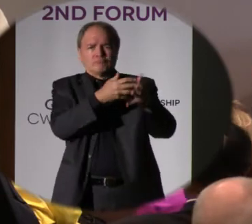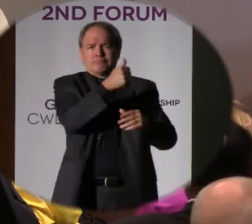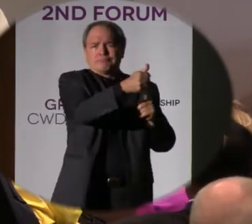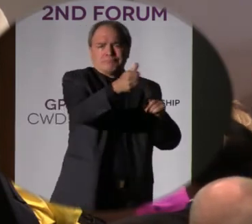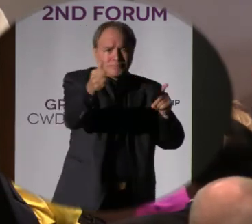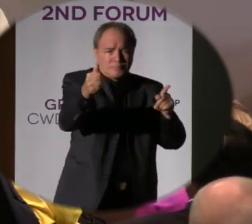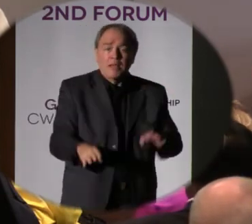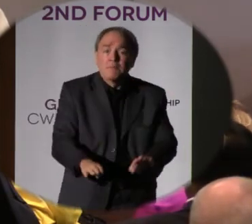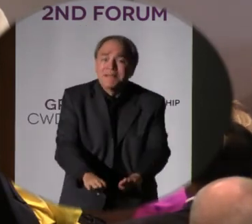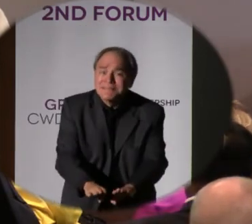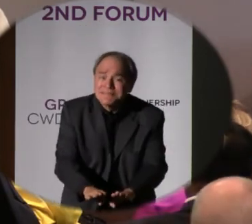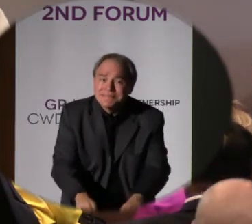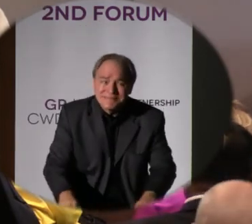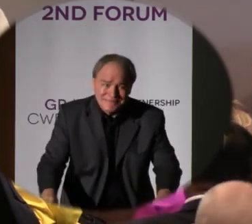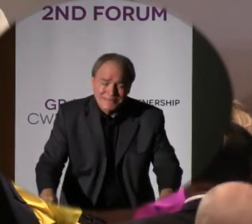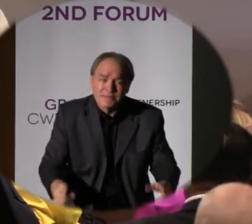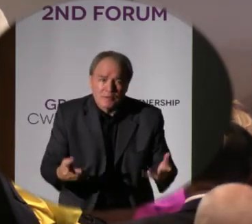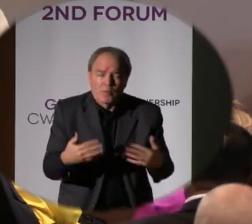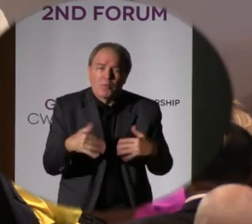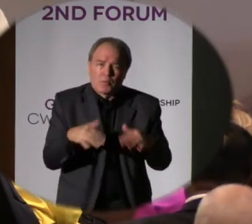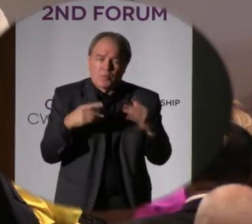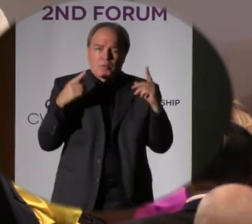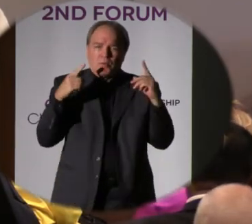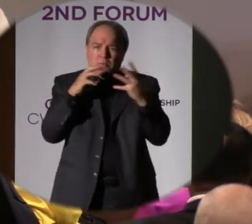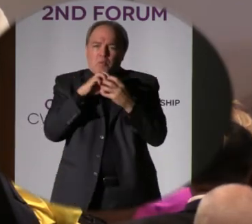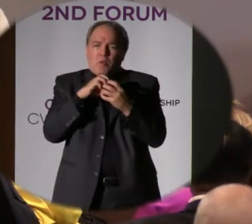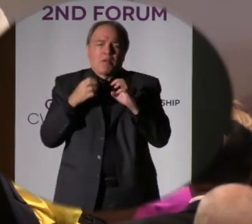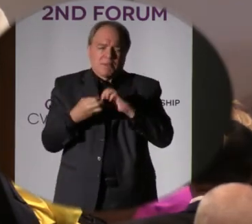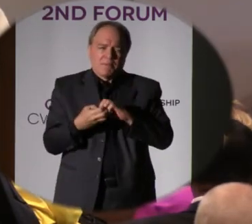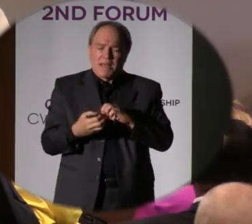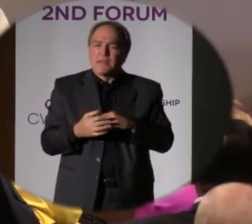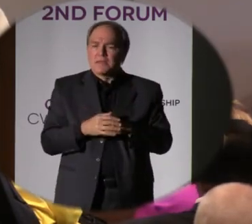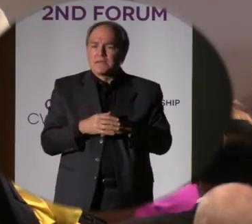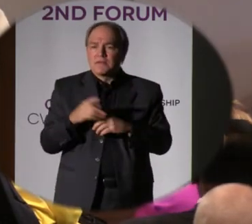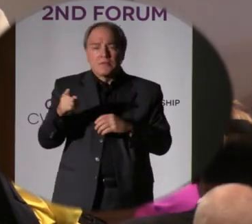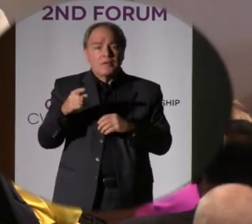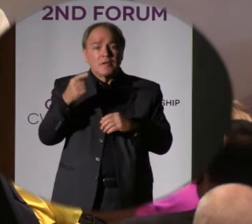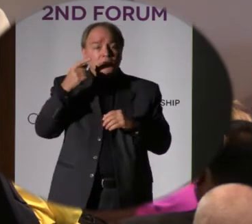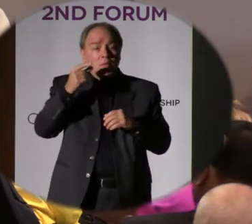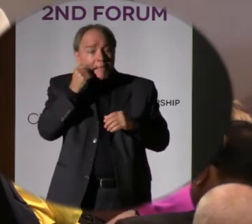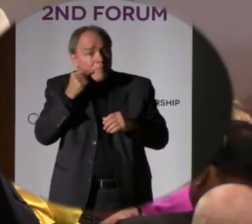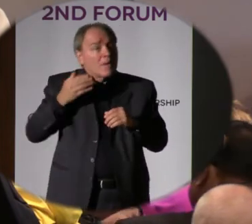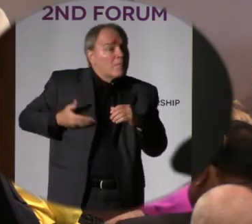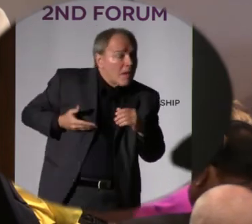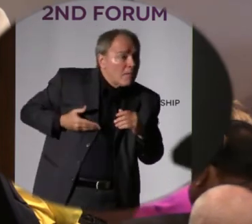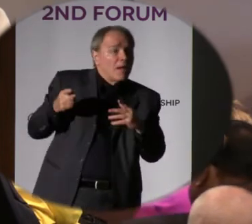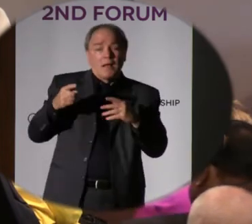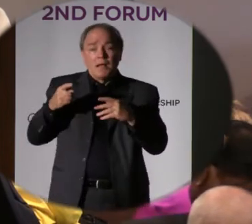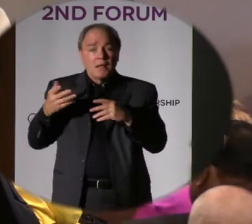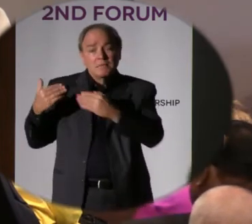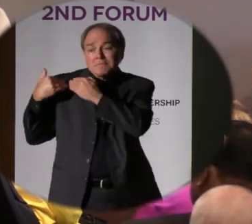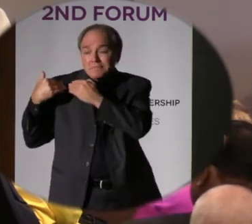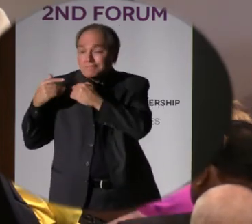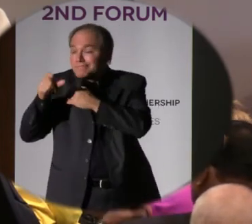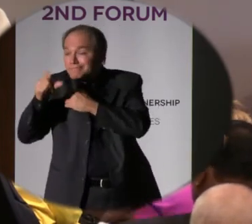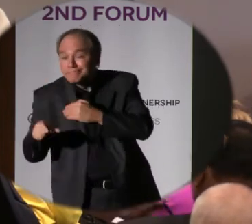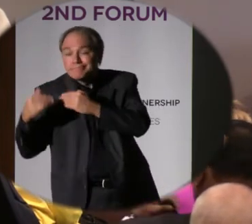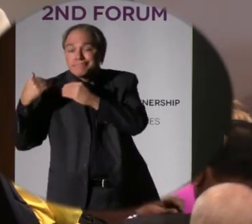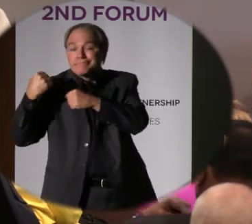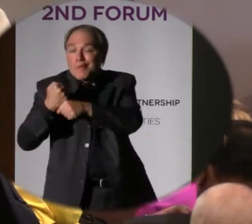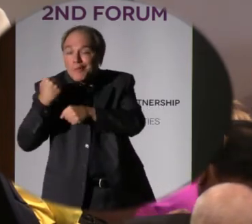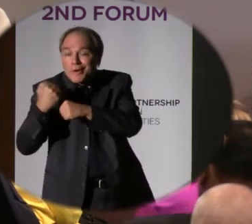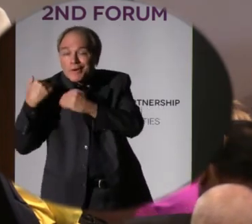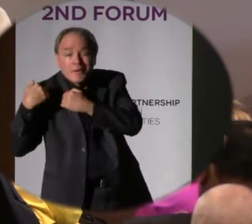of ways for younger children. So the involvement of parents, of caregivers, of families would be I